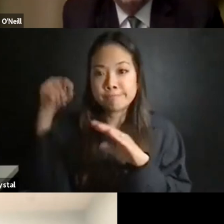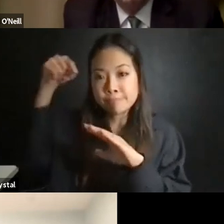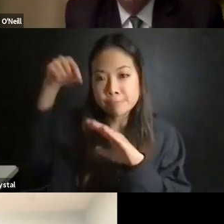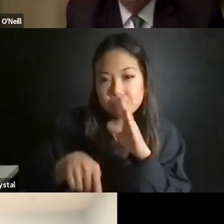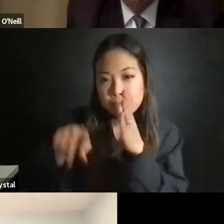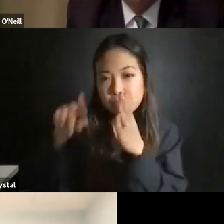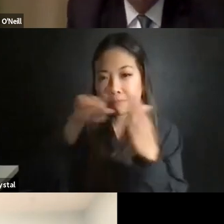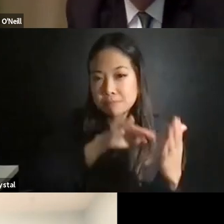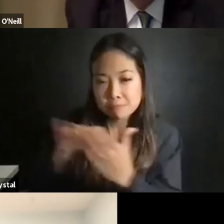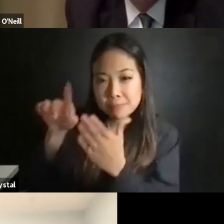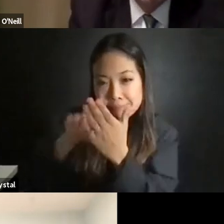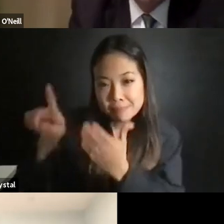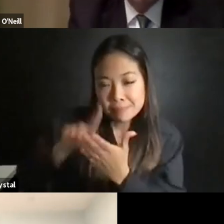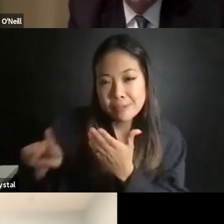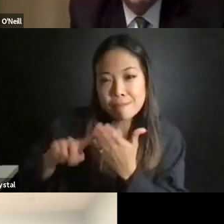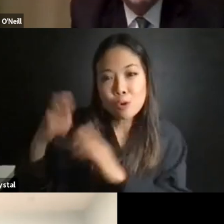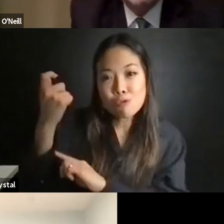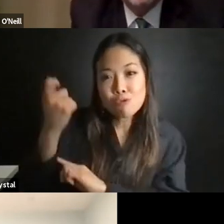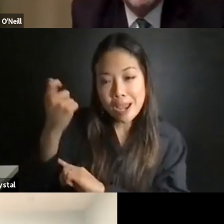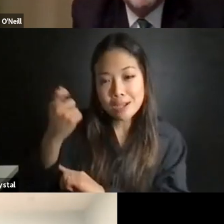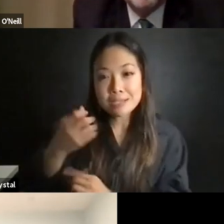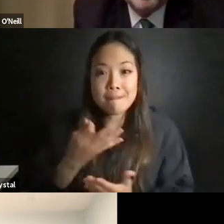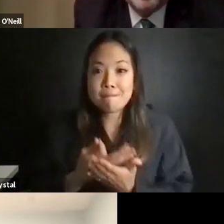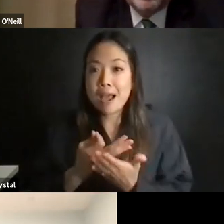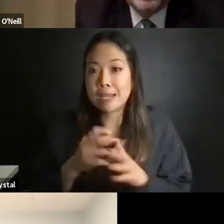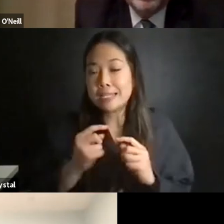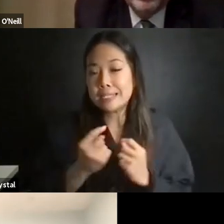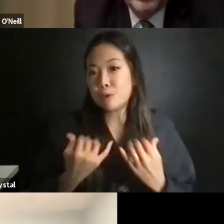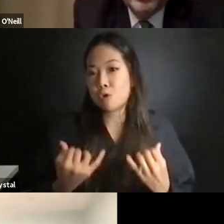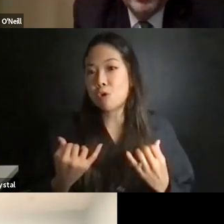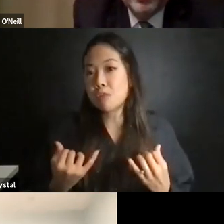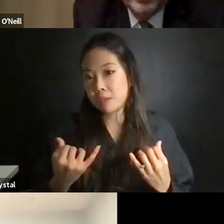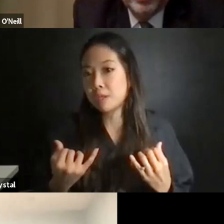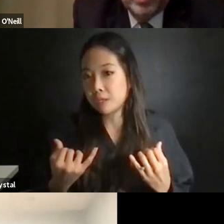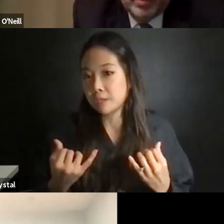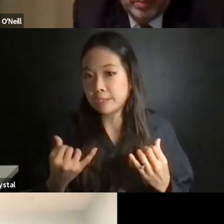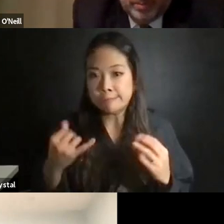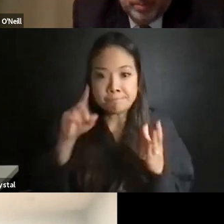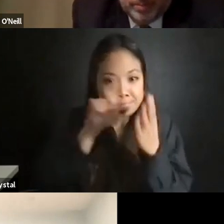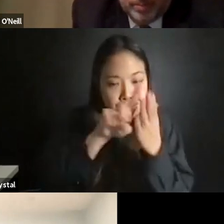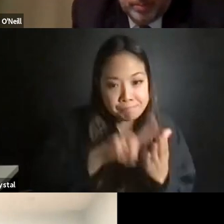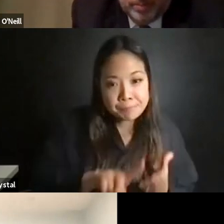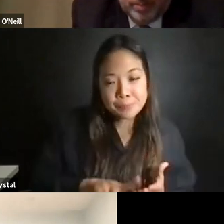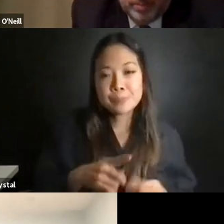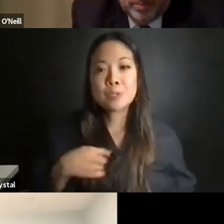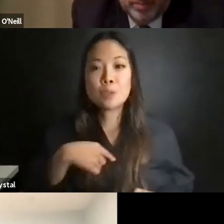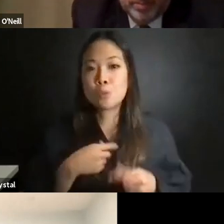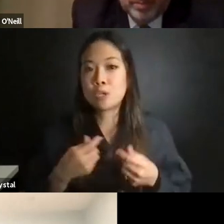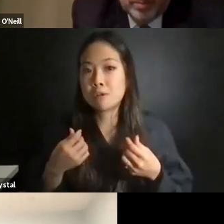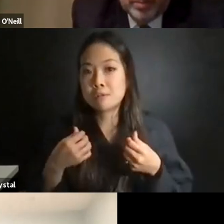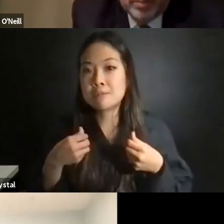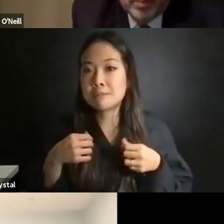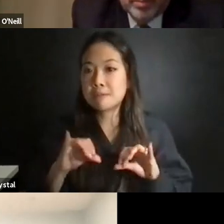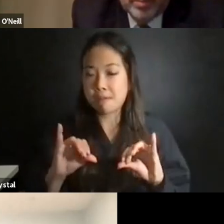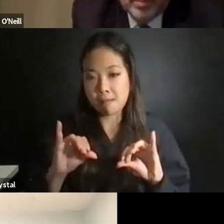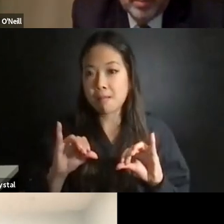the finance team is still looking at um doing that and so we we are still preparing to bring forward um